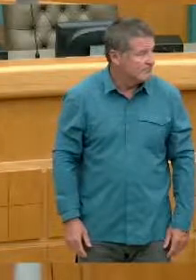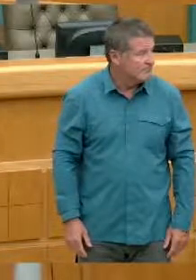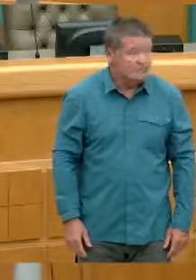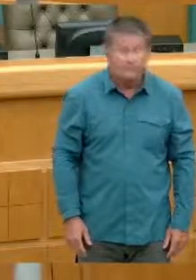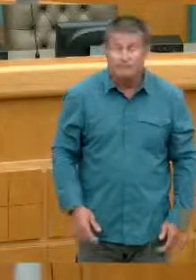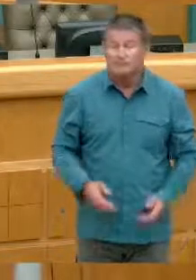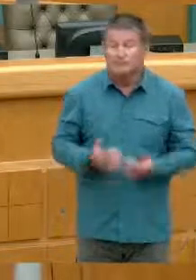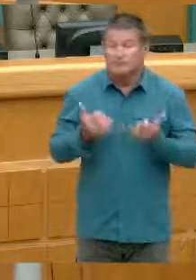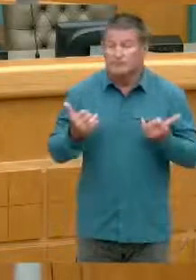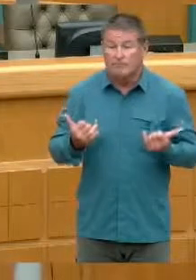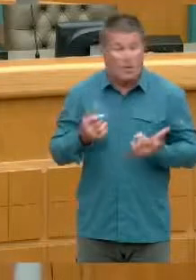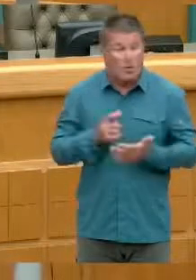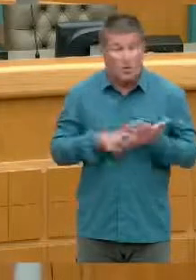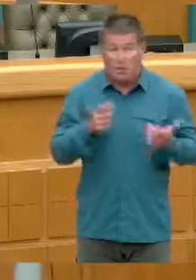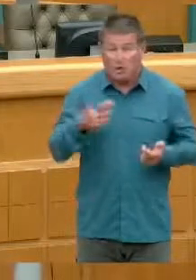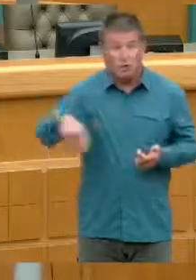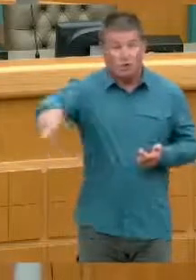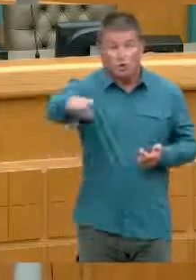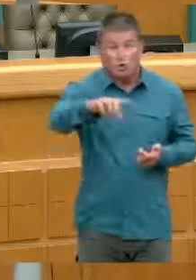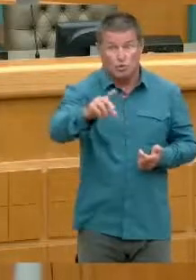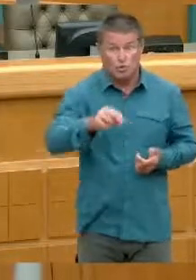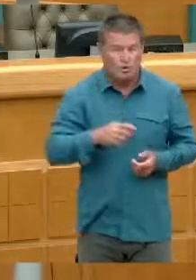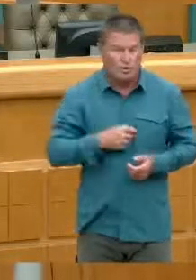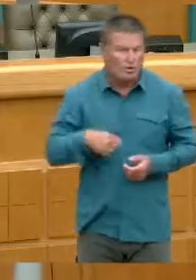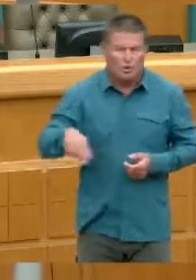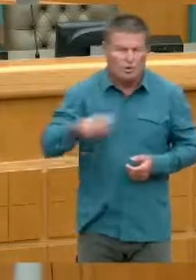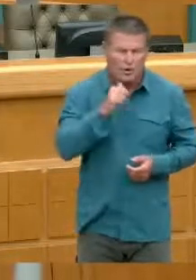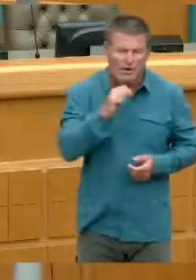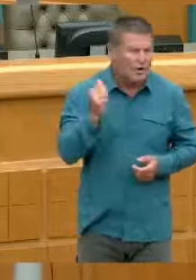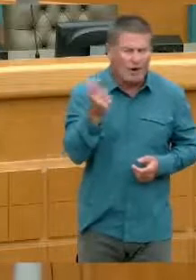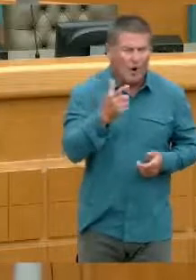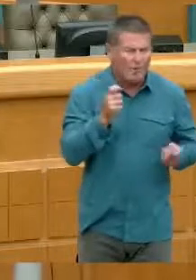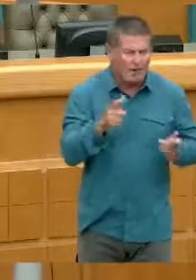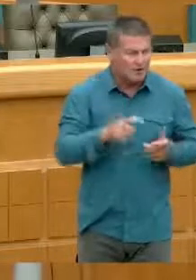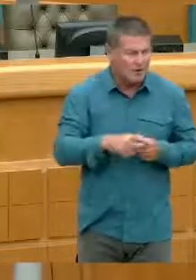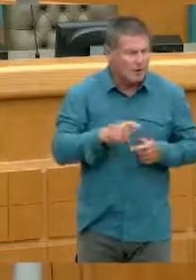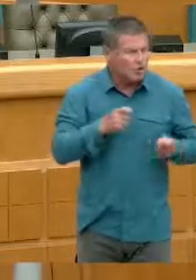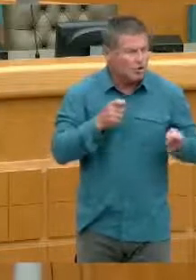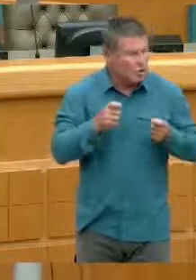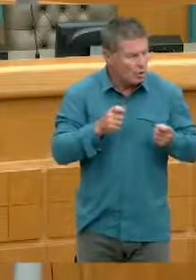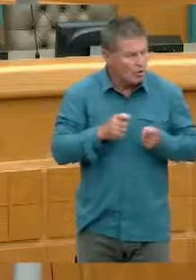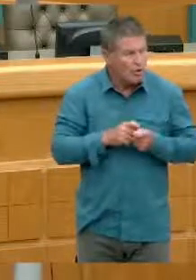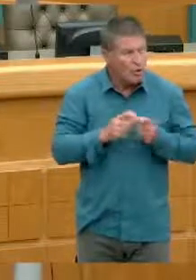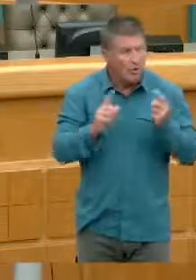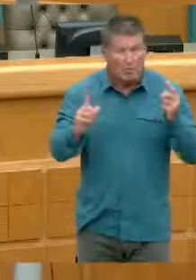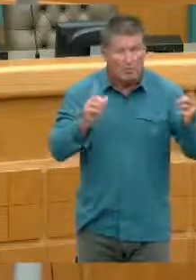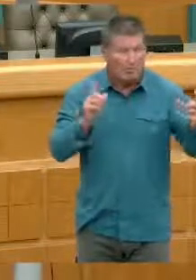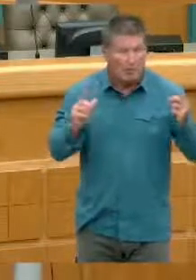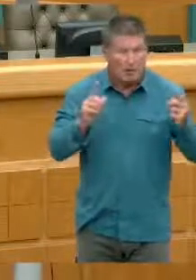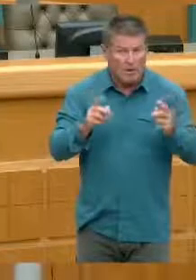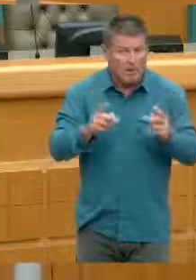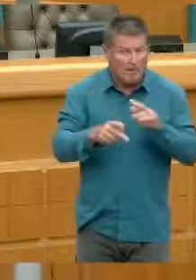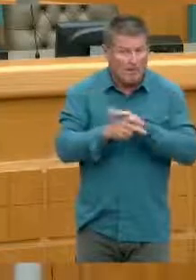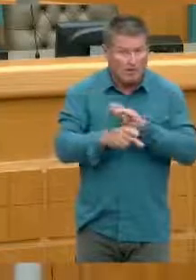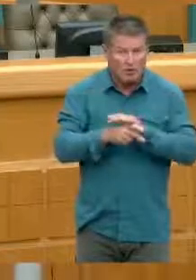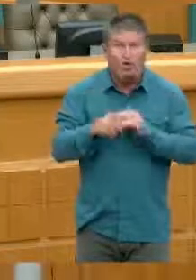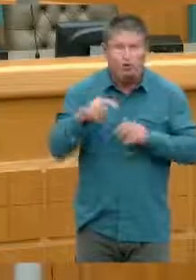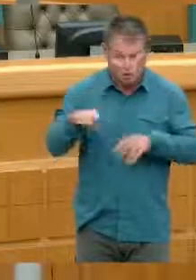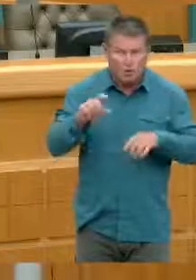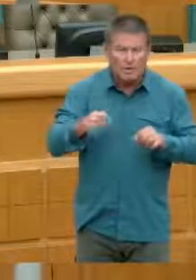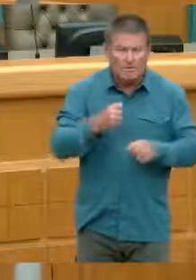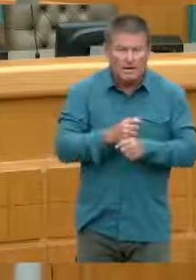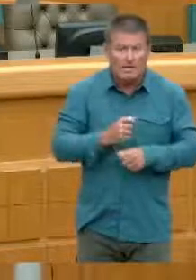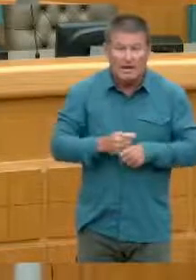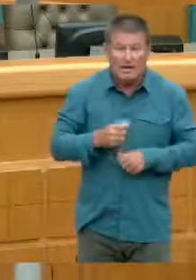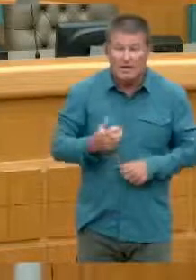Finishing up, what can each of us do? We're not all managers. We don't all control social distancing policies, but each of us can make a difference. If you